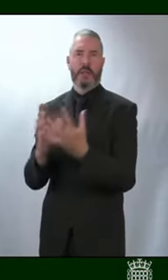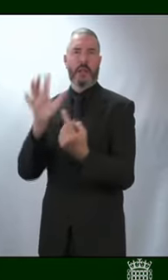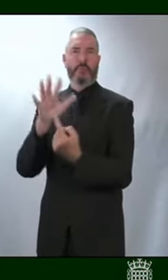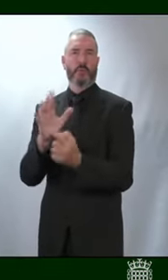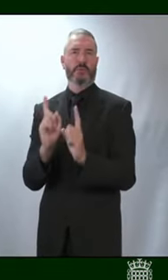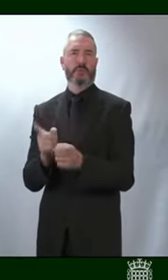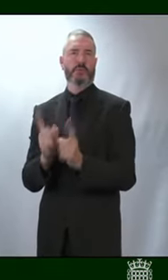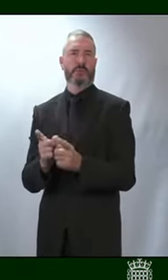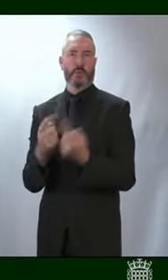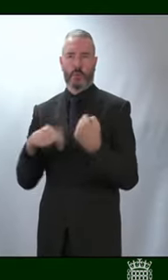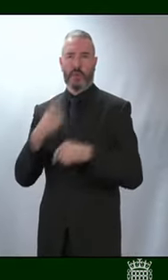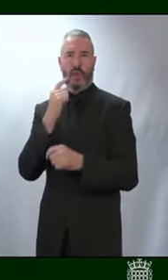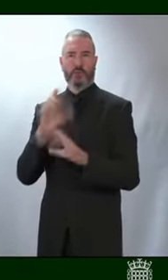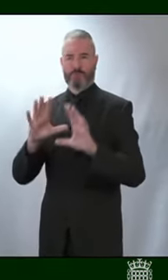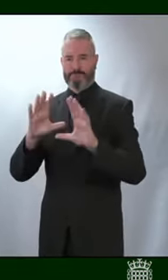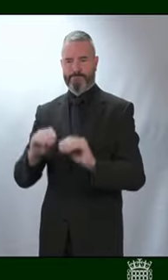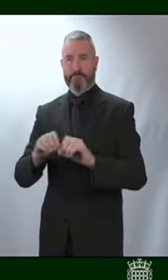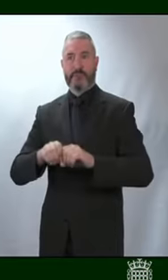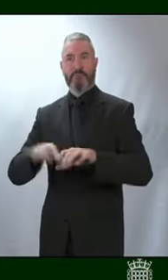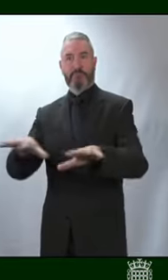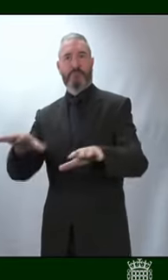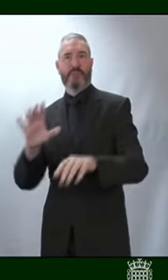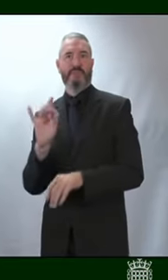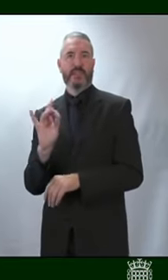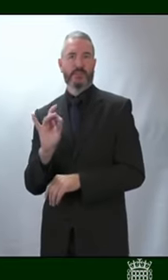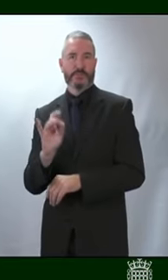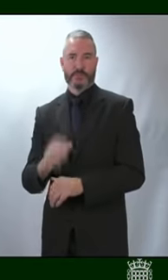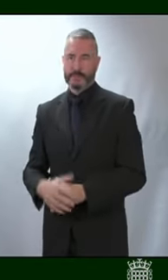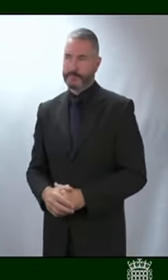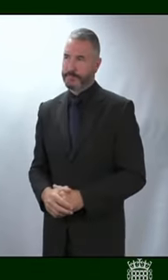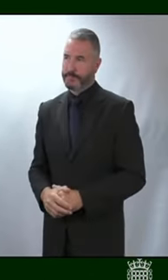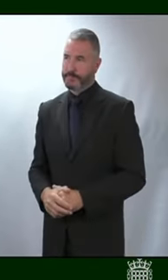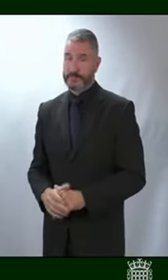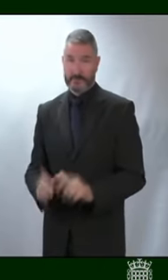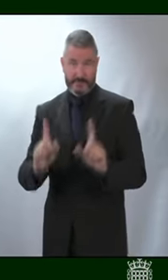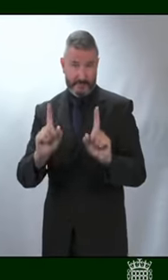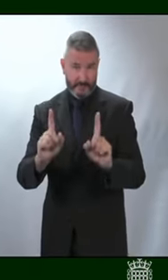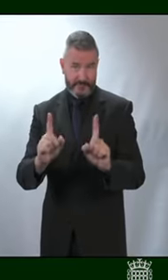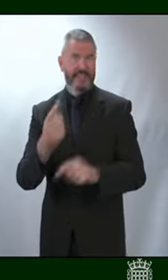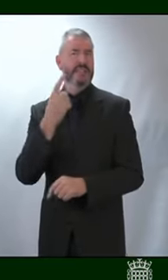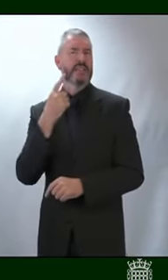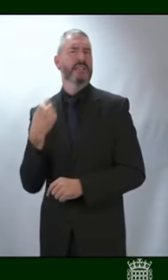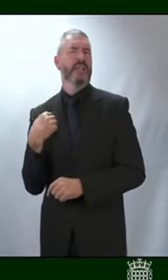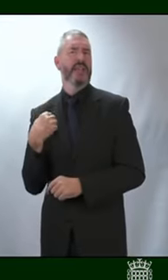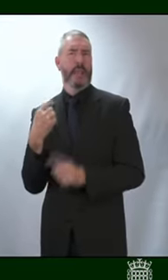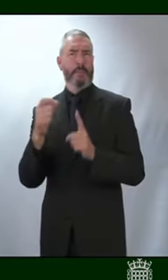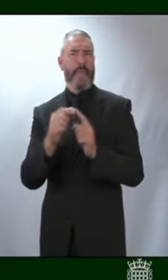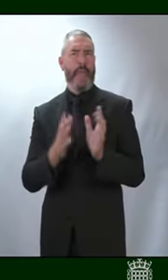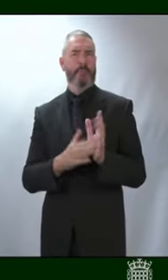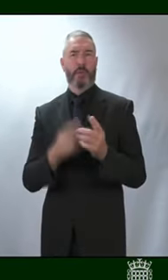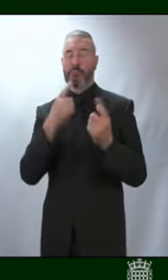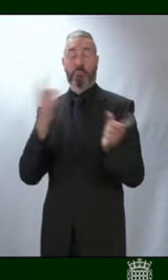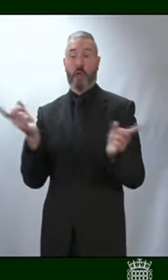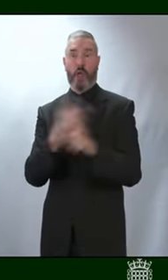thing that we can do to stop the spread of the virus." Yesterday, the Prime Minister said the complete